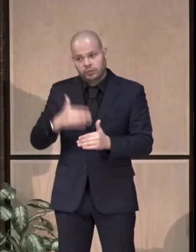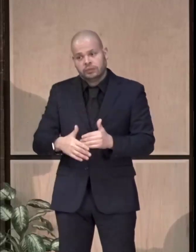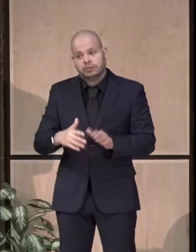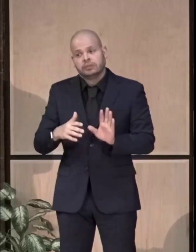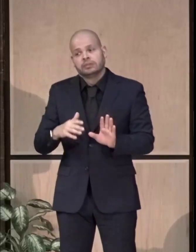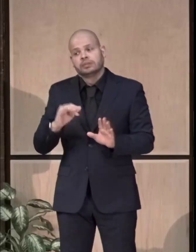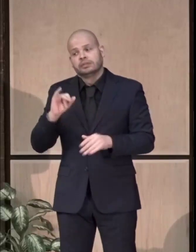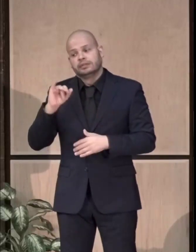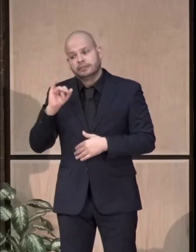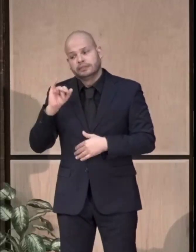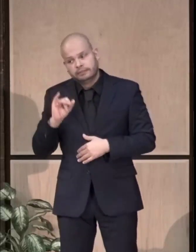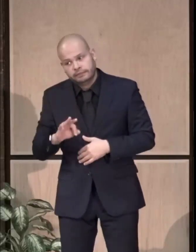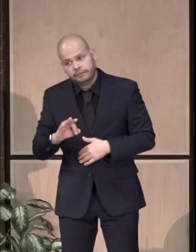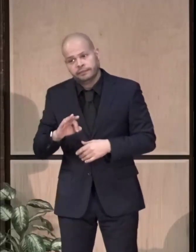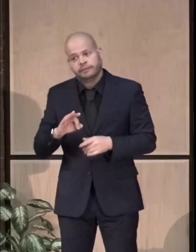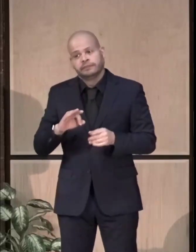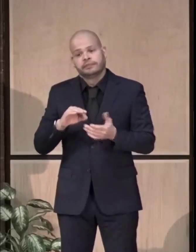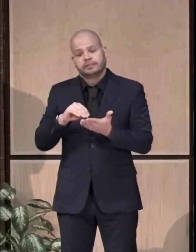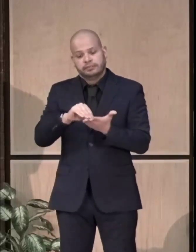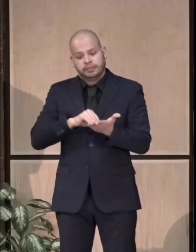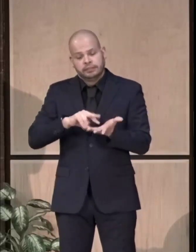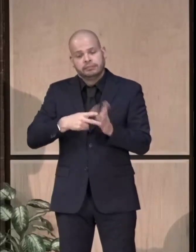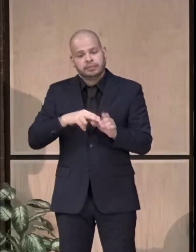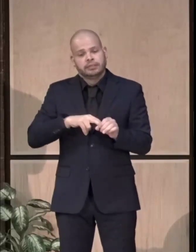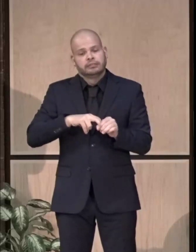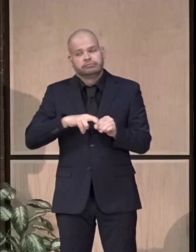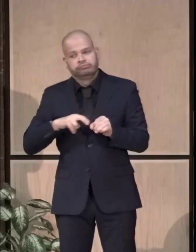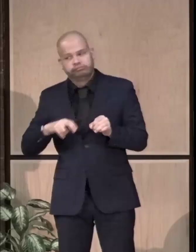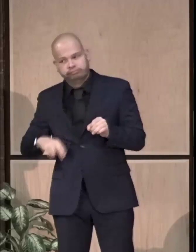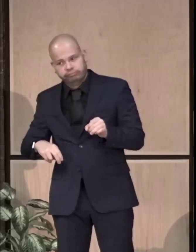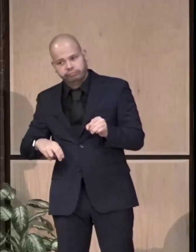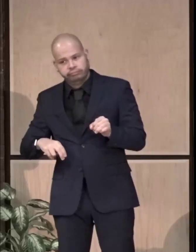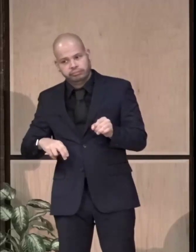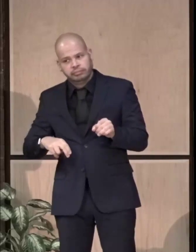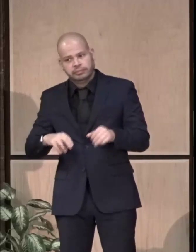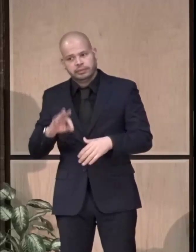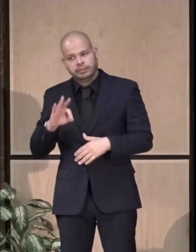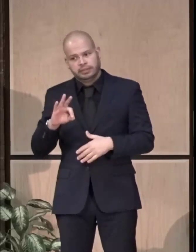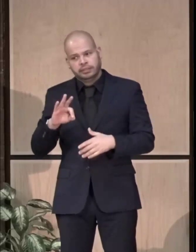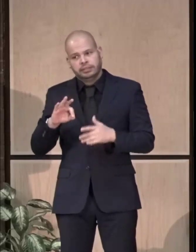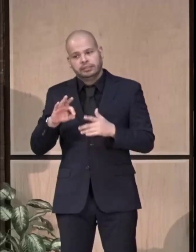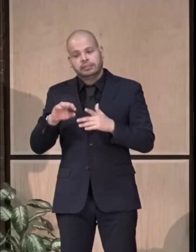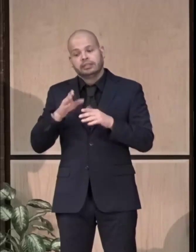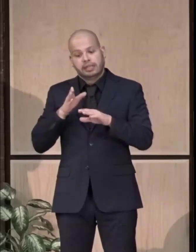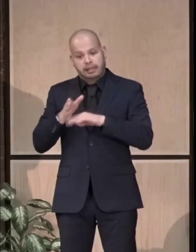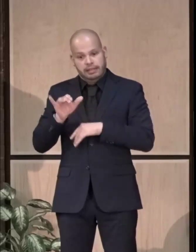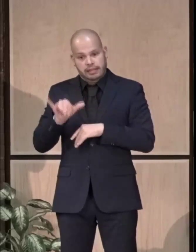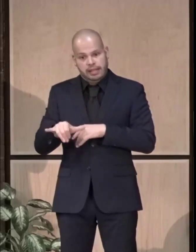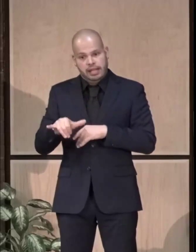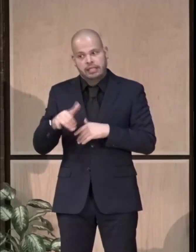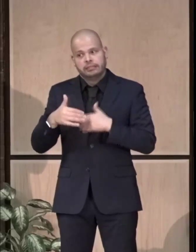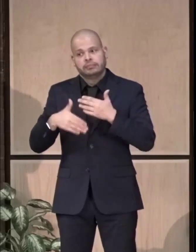packet. That's so you have to get a minimum of 9 within a calendar year. And then that gives the leadership ability to start